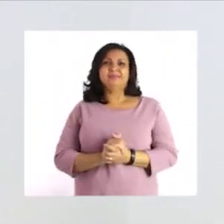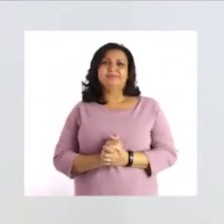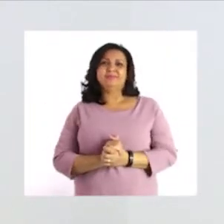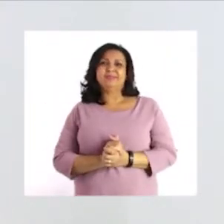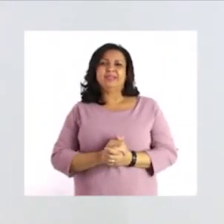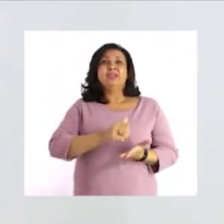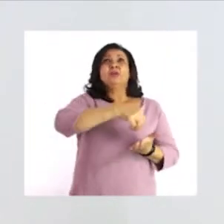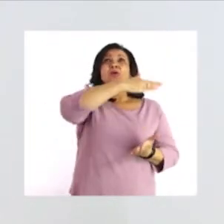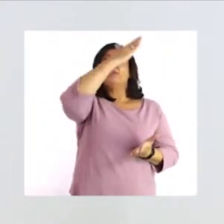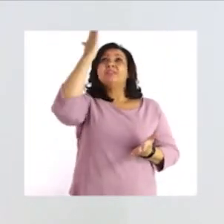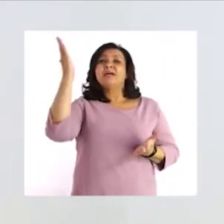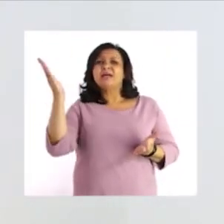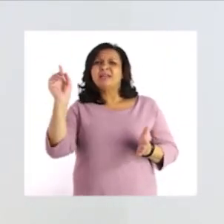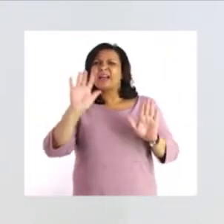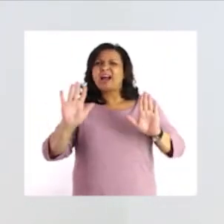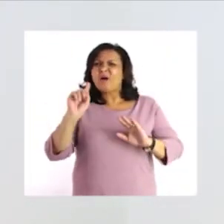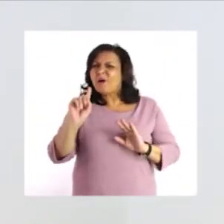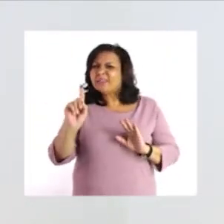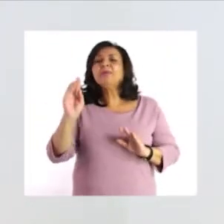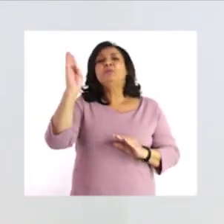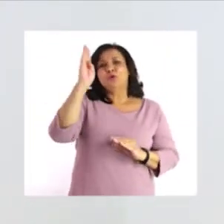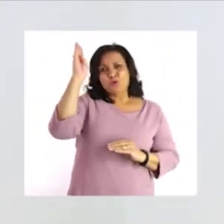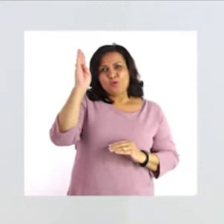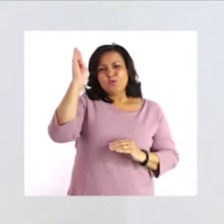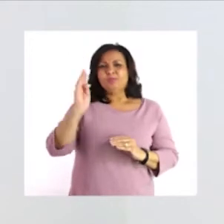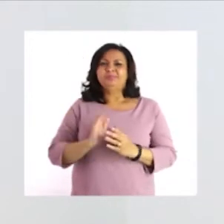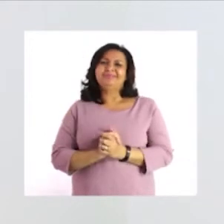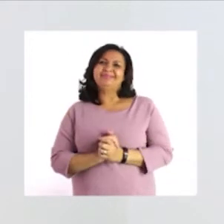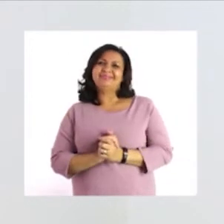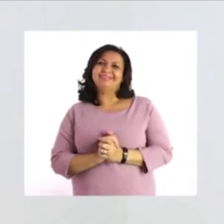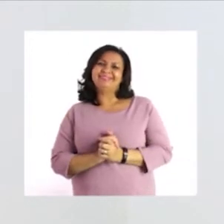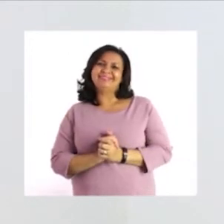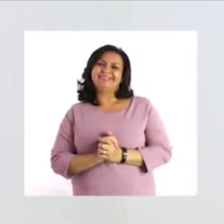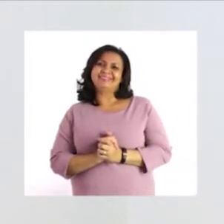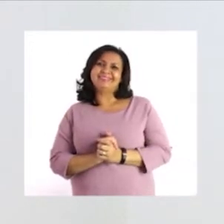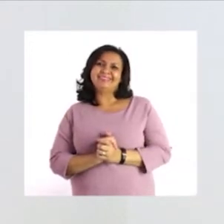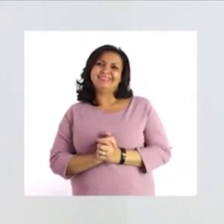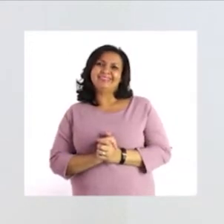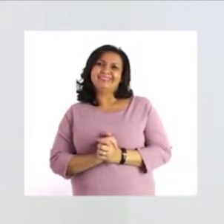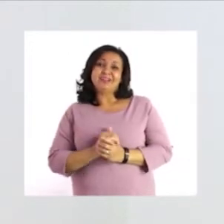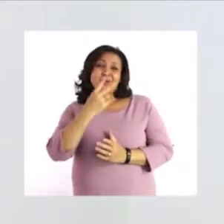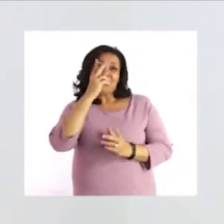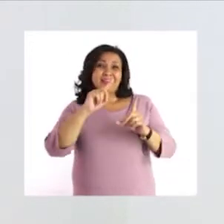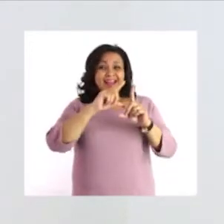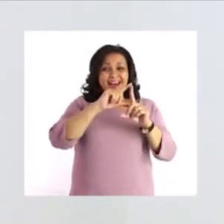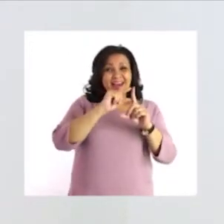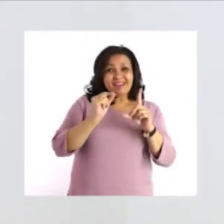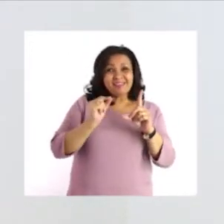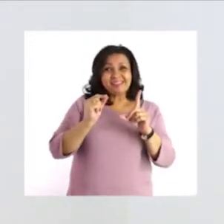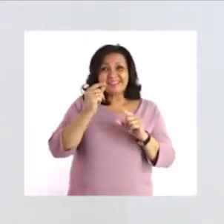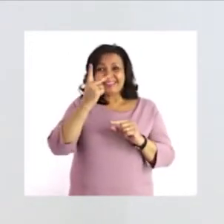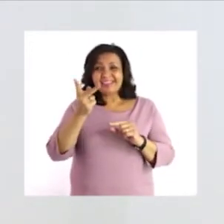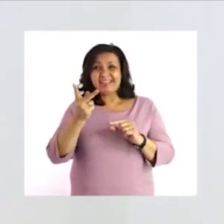at the sky and you would see it's blue, maybe it's a light blue color. Well, you would look at the leaves and you would think,